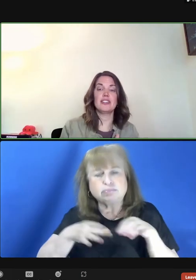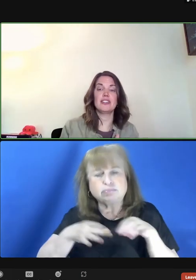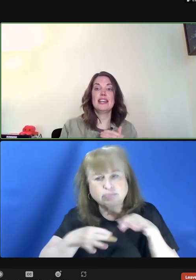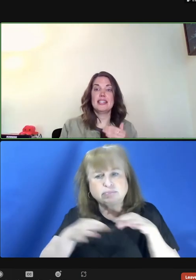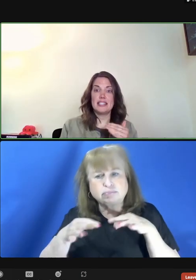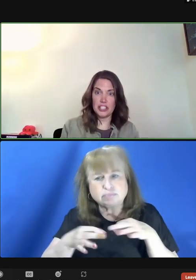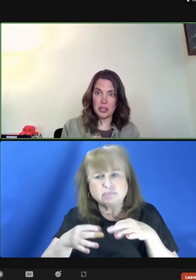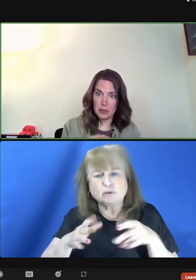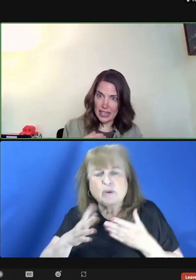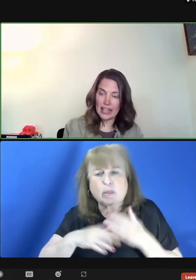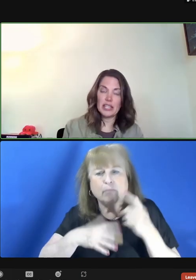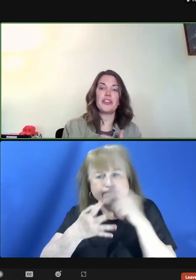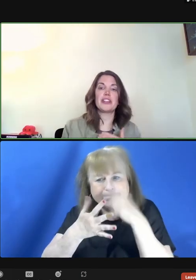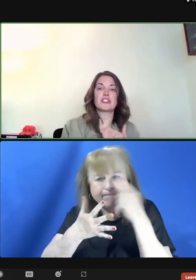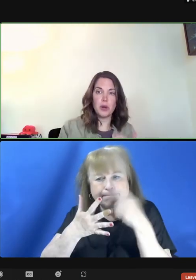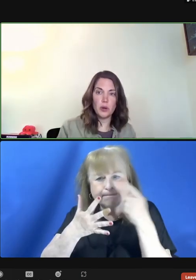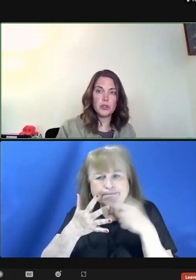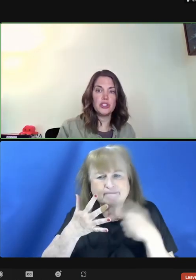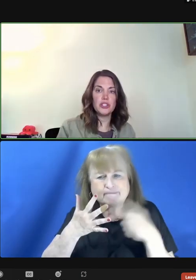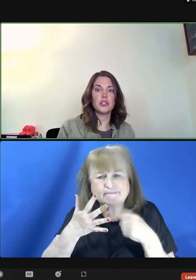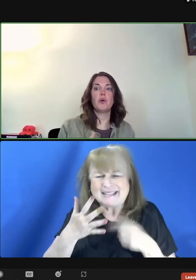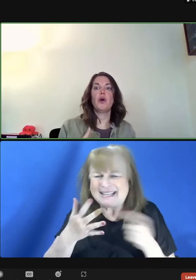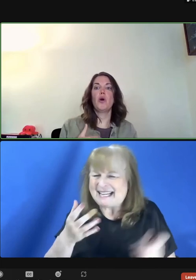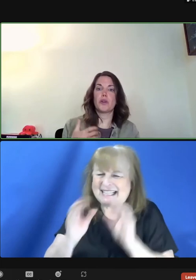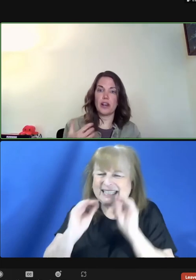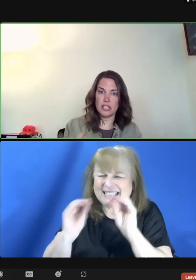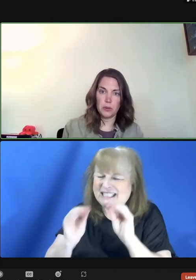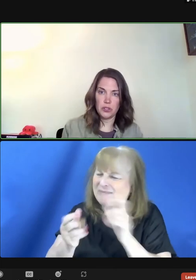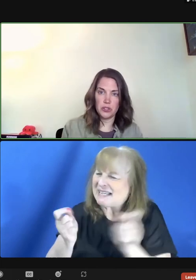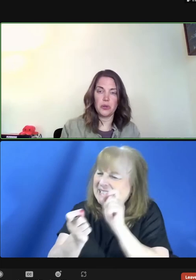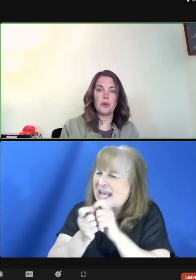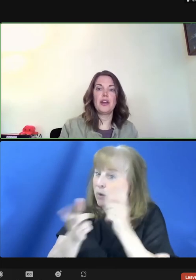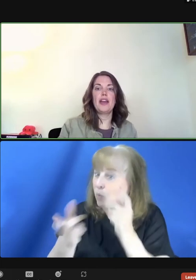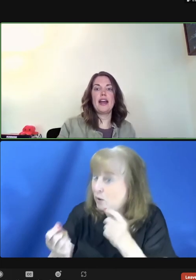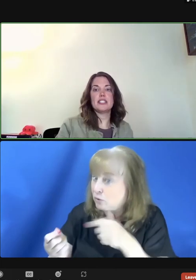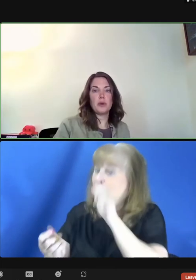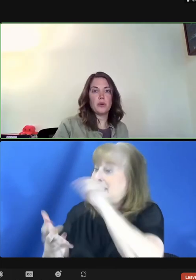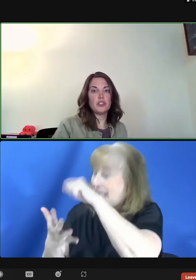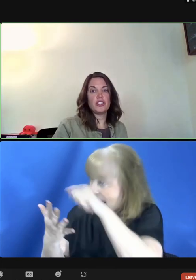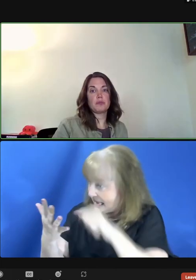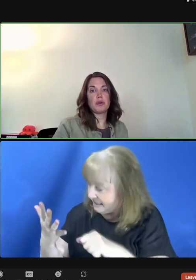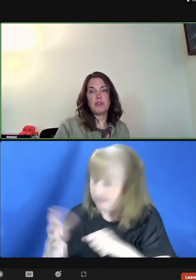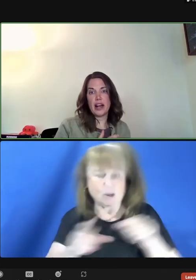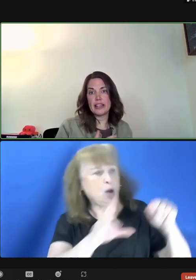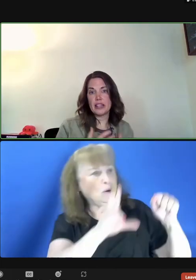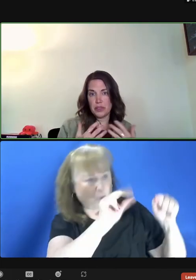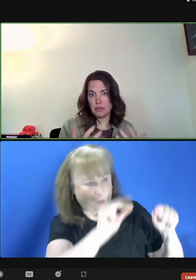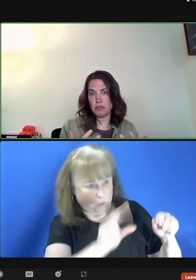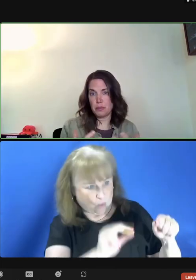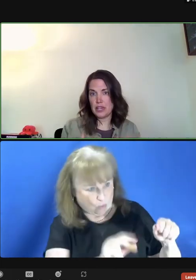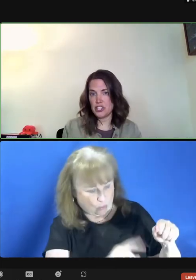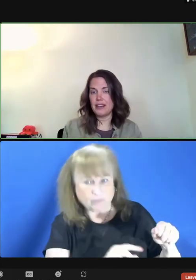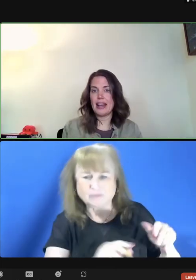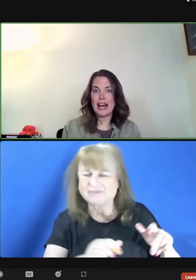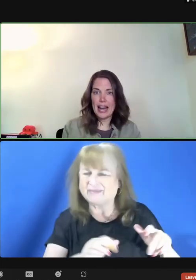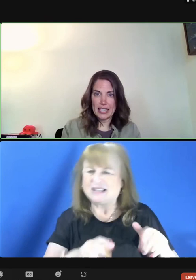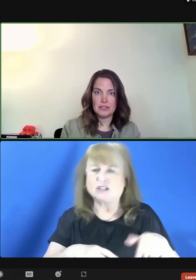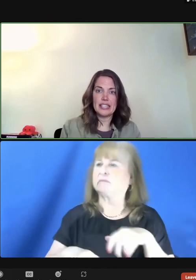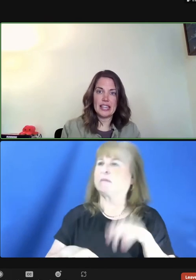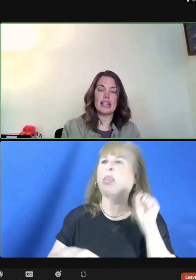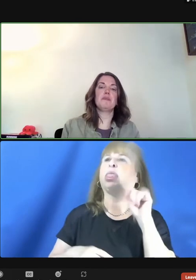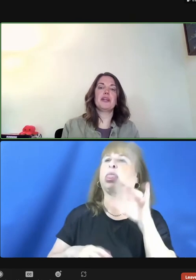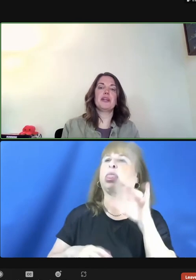through an action, teaching them exactly what they are supposed to do or not supposed to do, as opposed to just providing them with